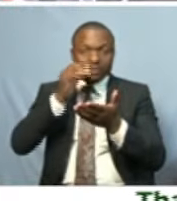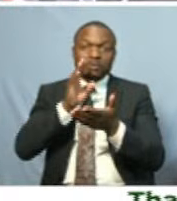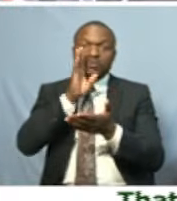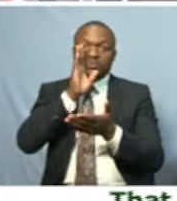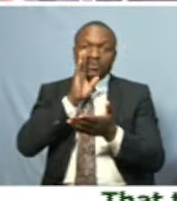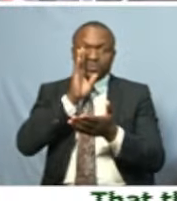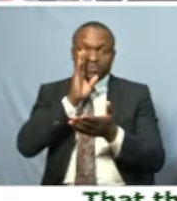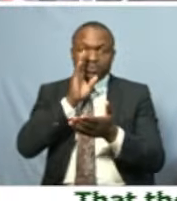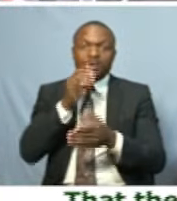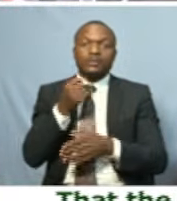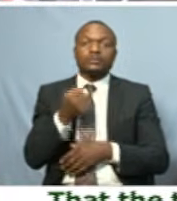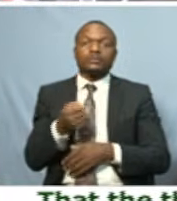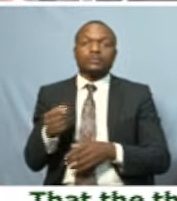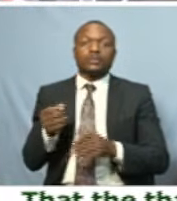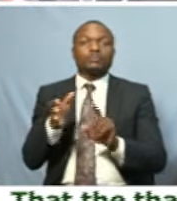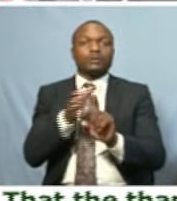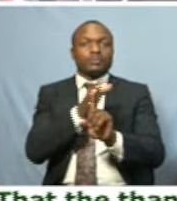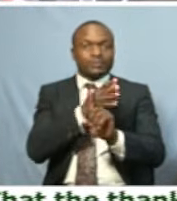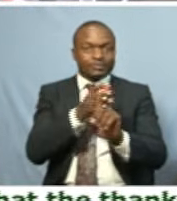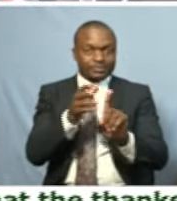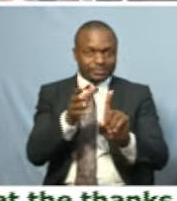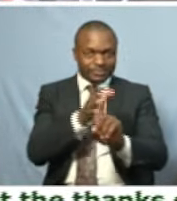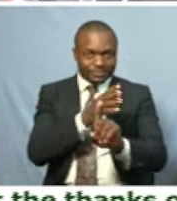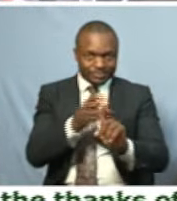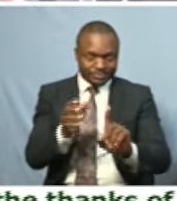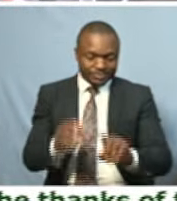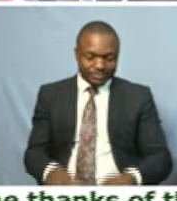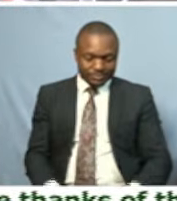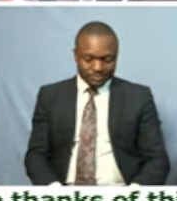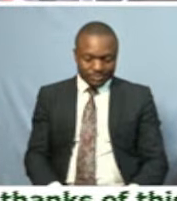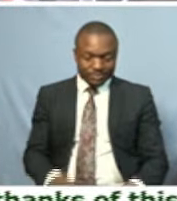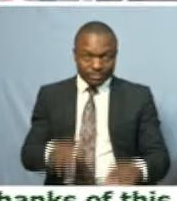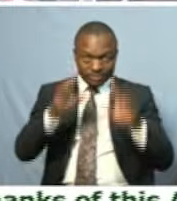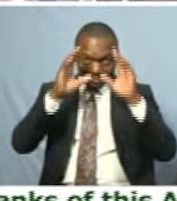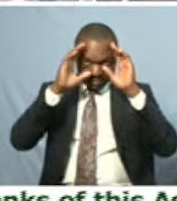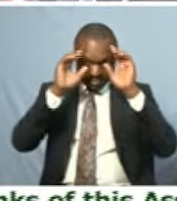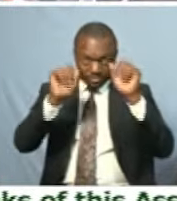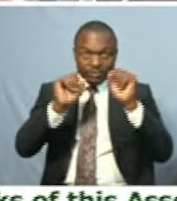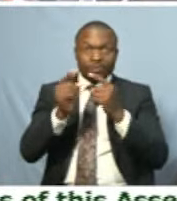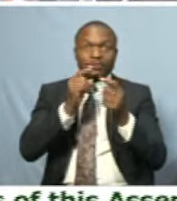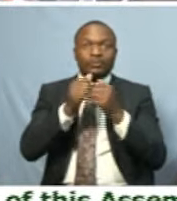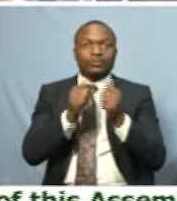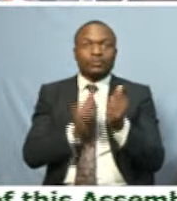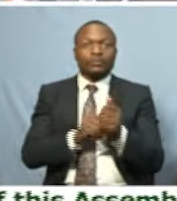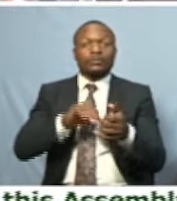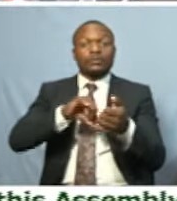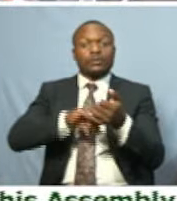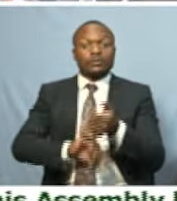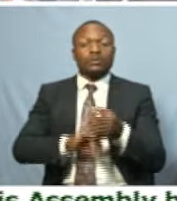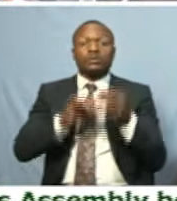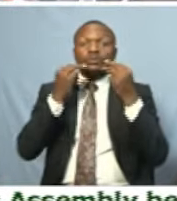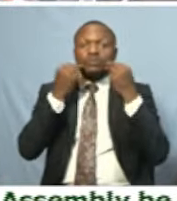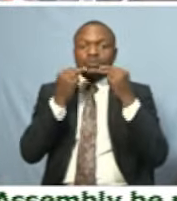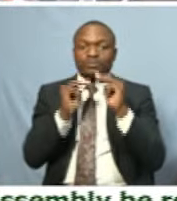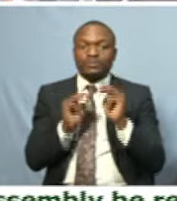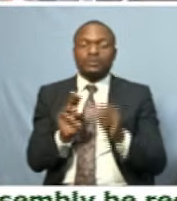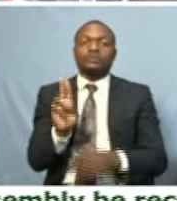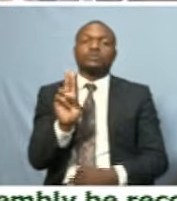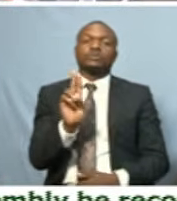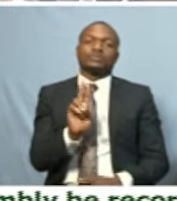substance abuse. Madam Speaker, the President also talked about social media